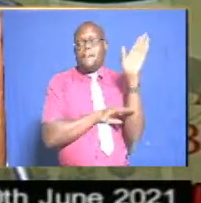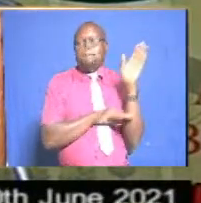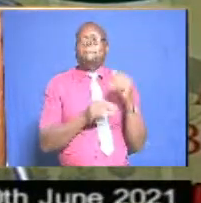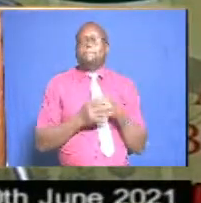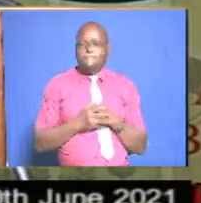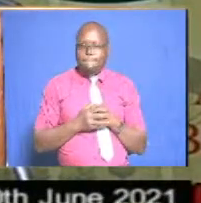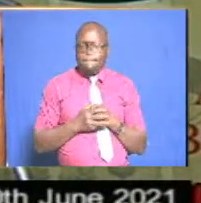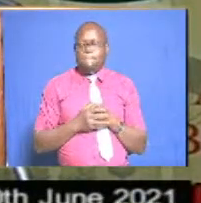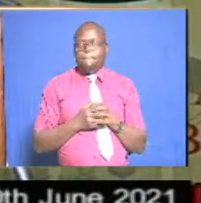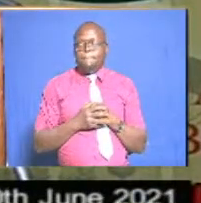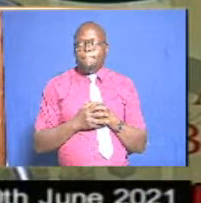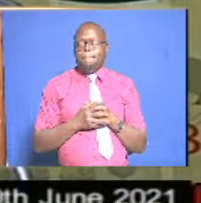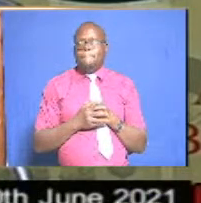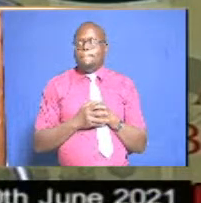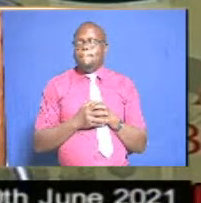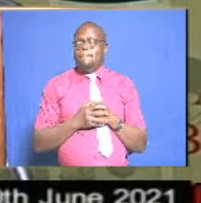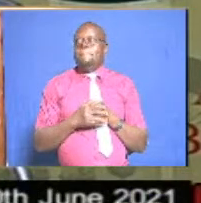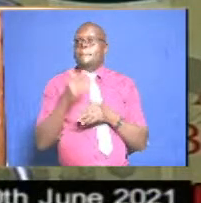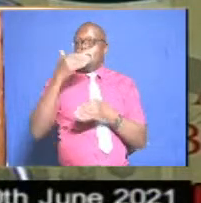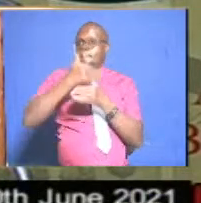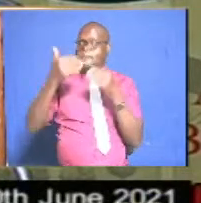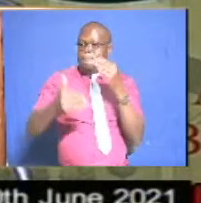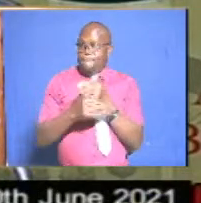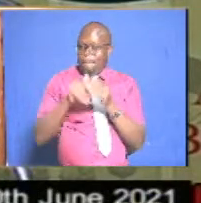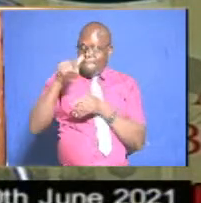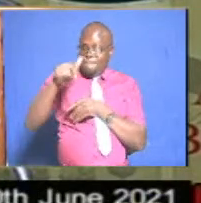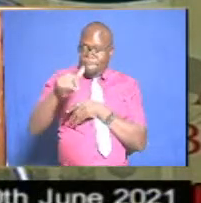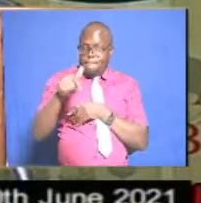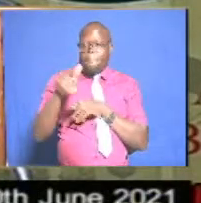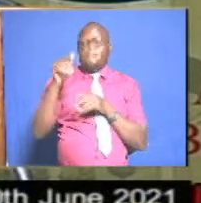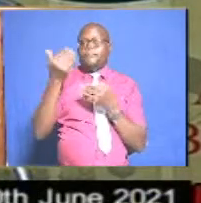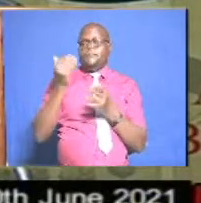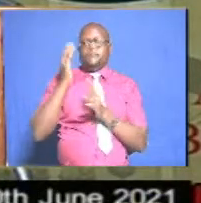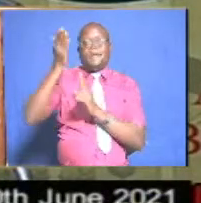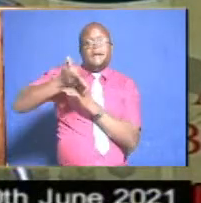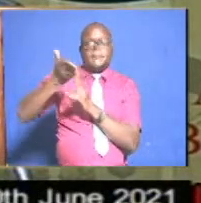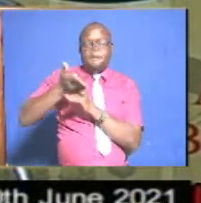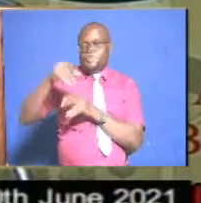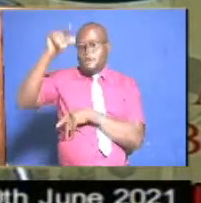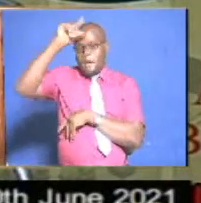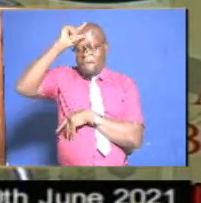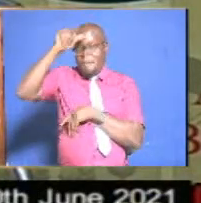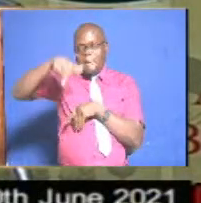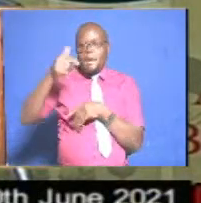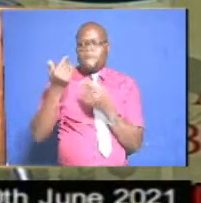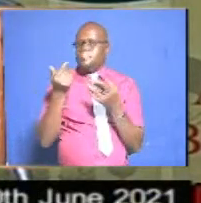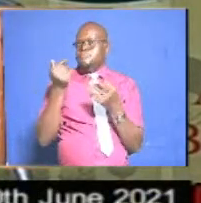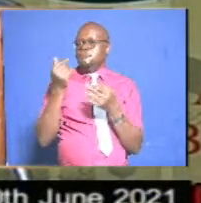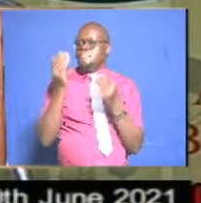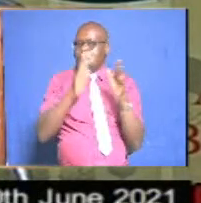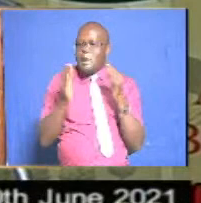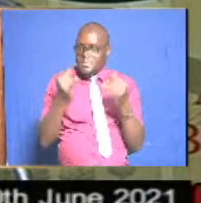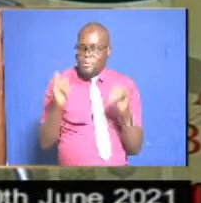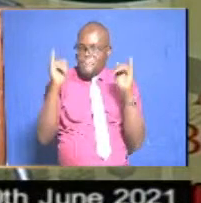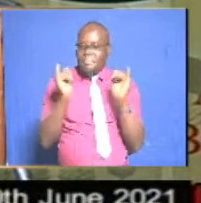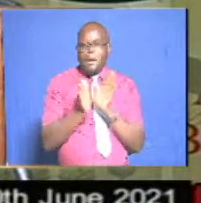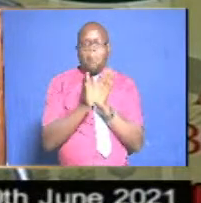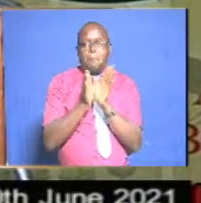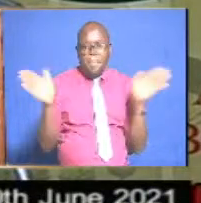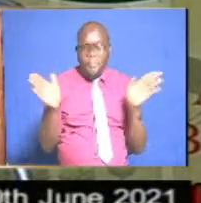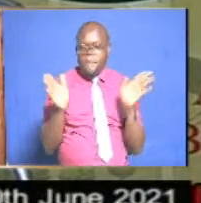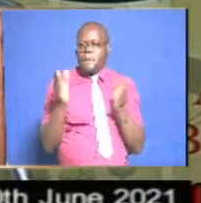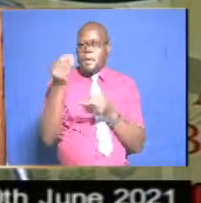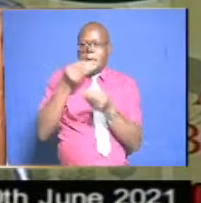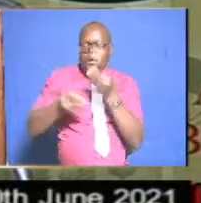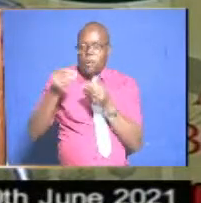Speaker, building on the success of the aforementioned interventions, the government is now set to implement an elaborate economic